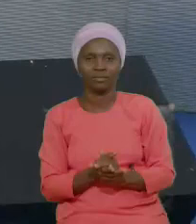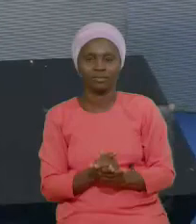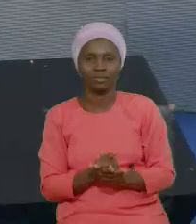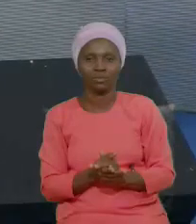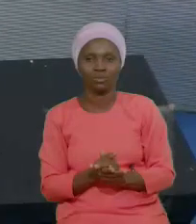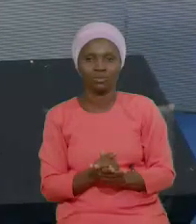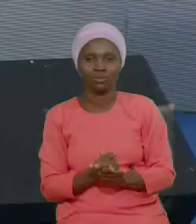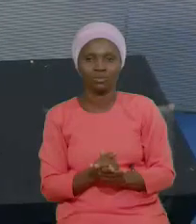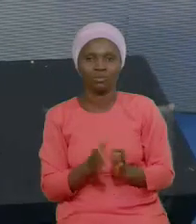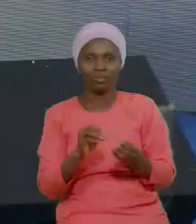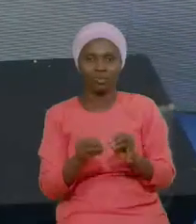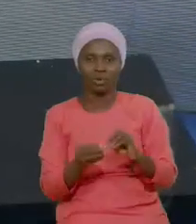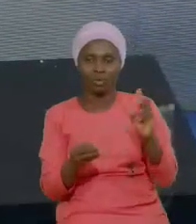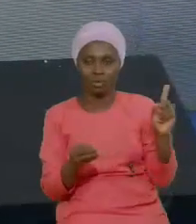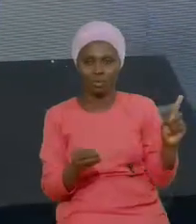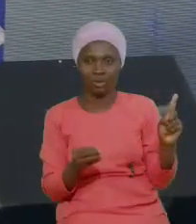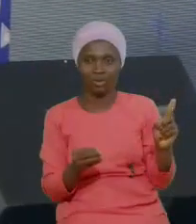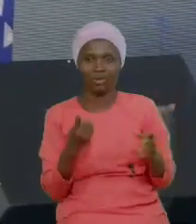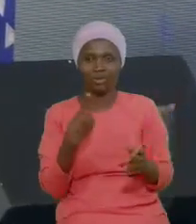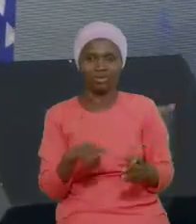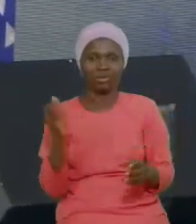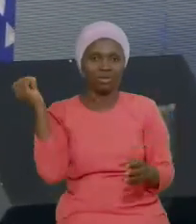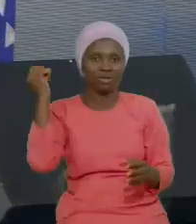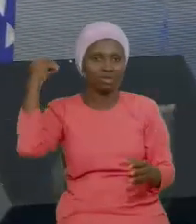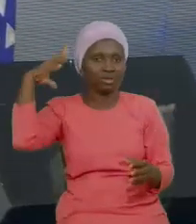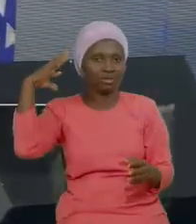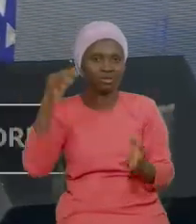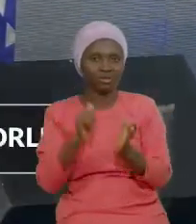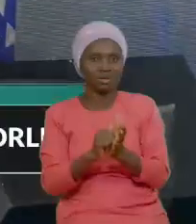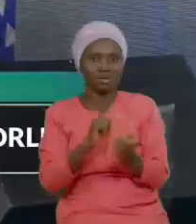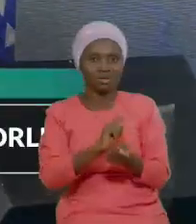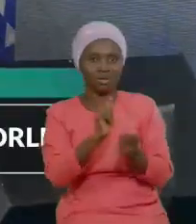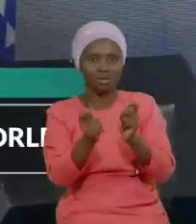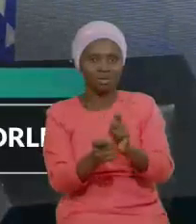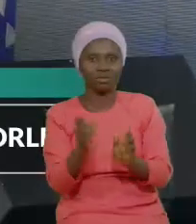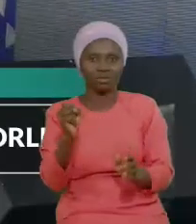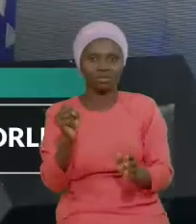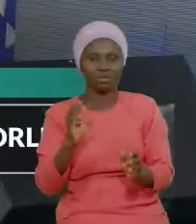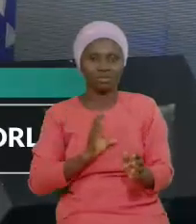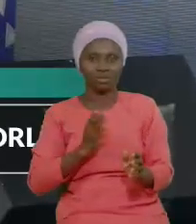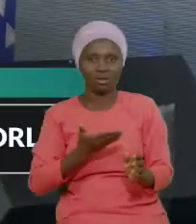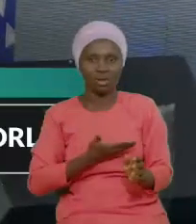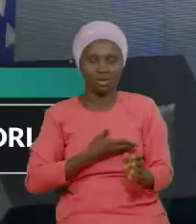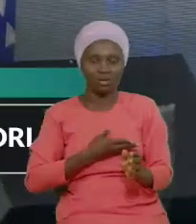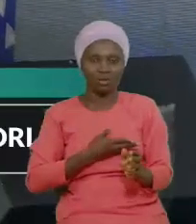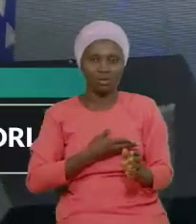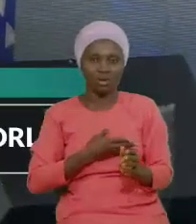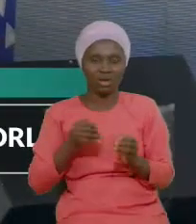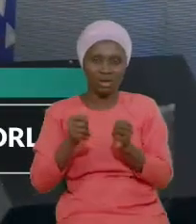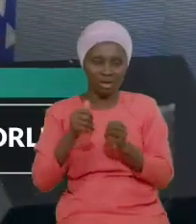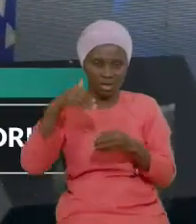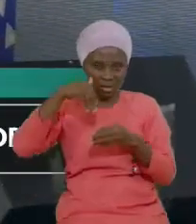It's number one, the grace that changes our inner world.